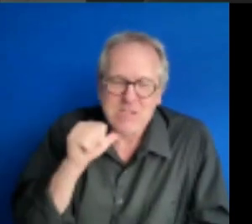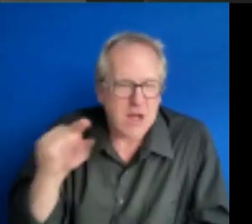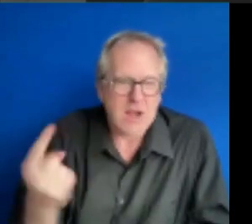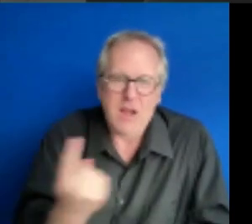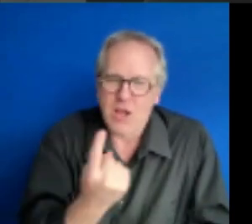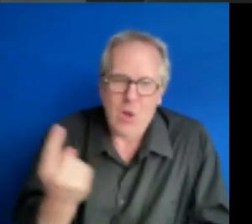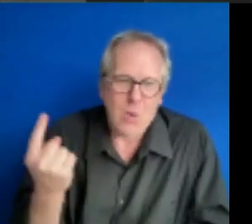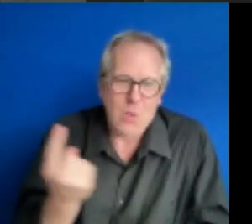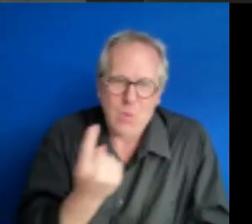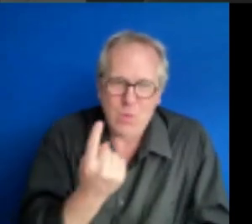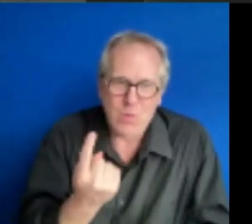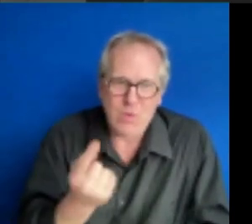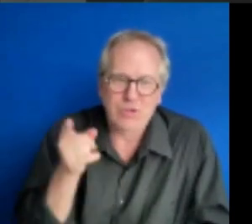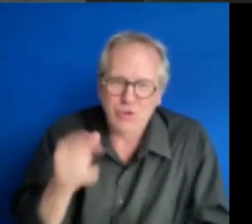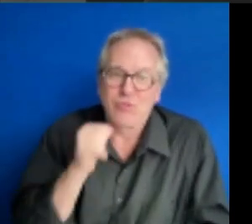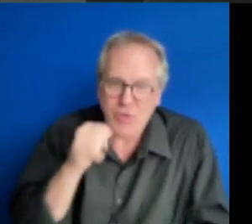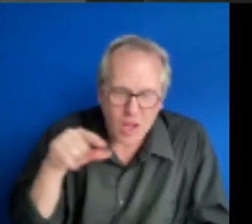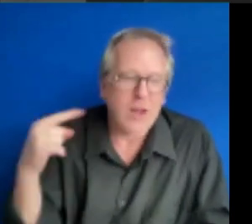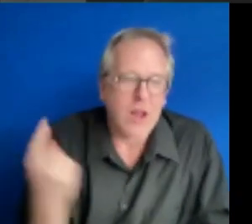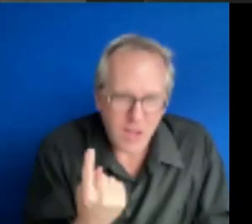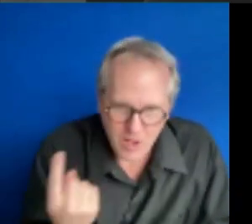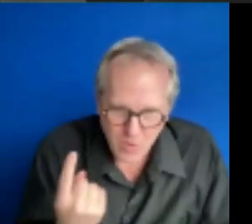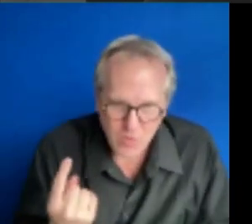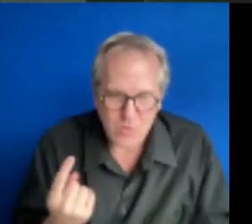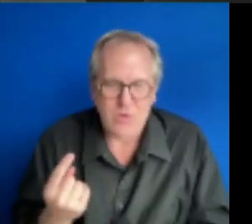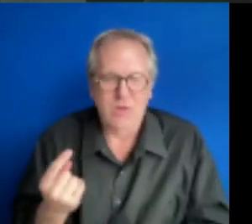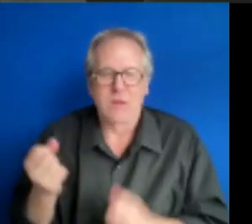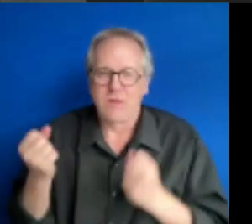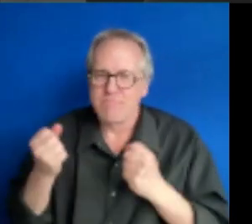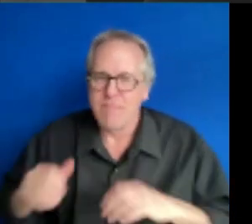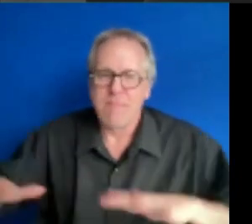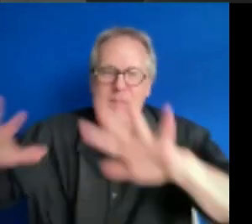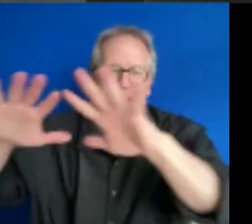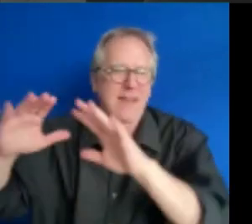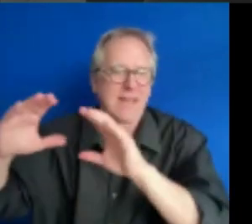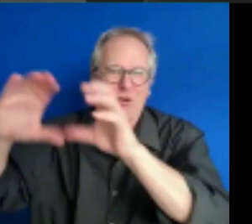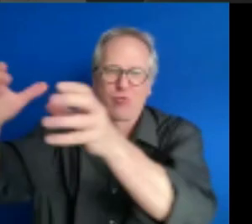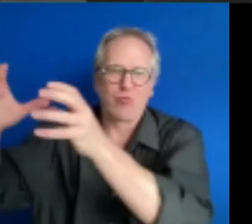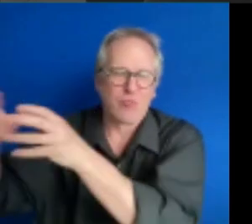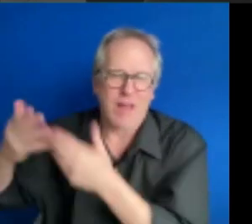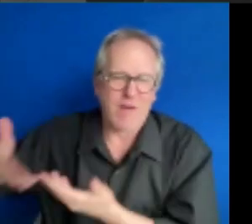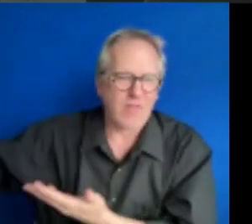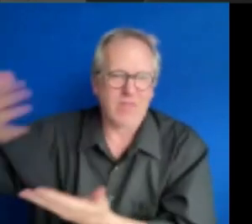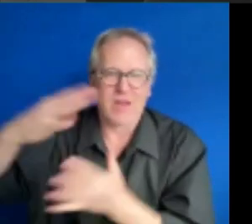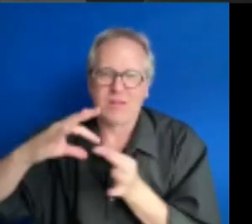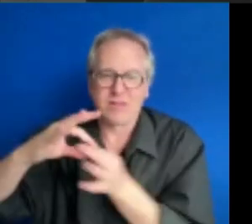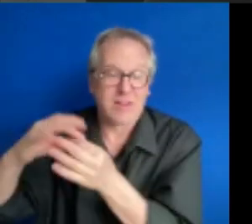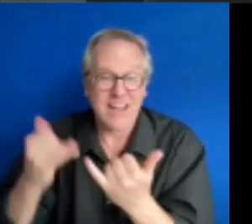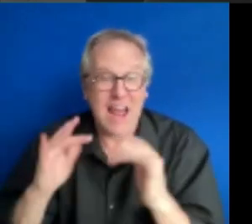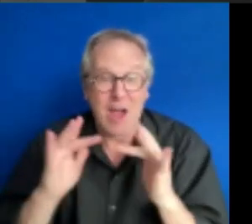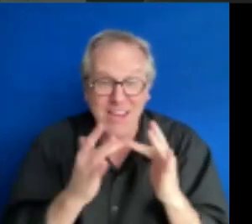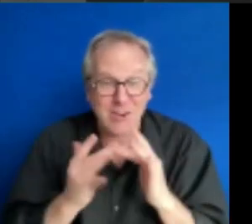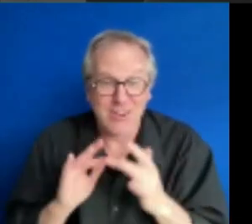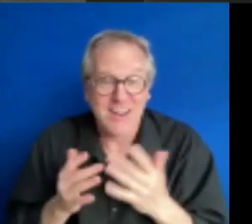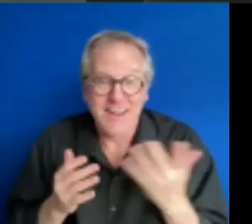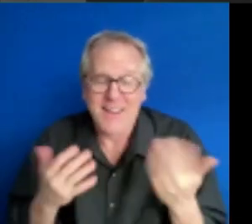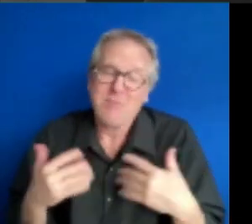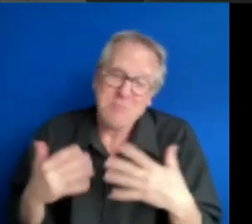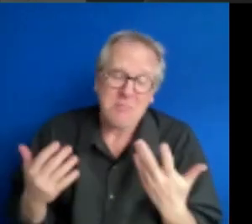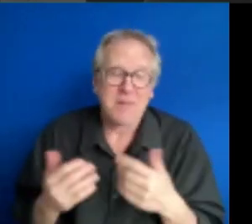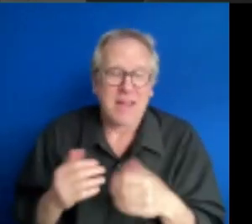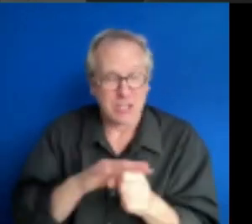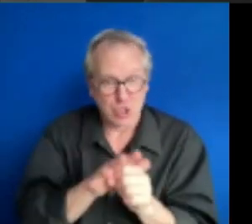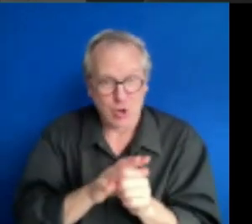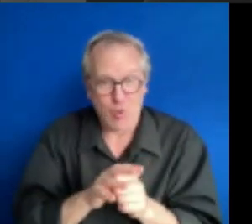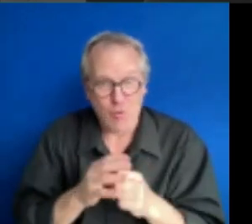else, just know that you are not alone. There are wide communities out here. And with the internet being what it is, and COVID,